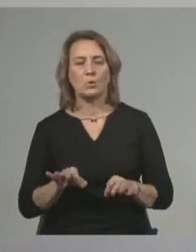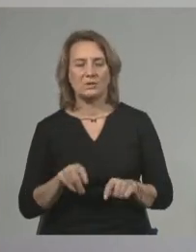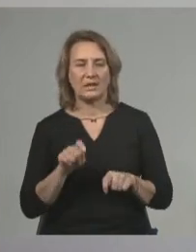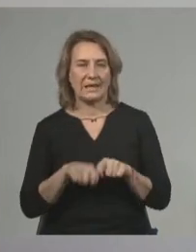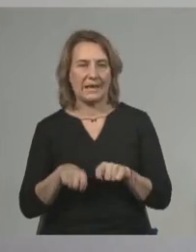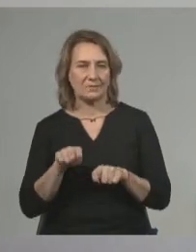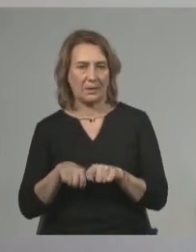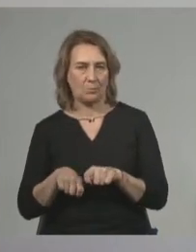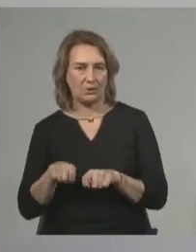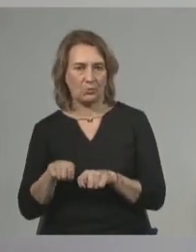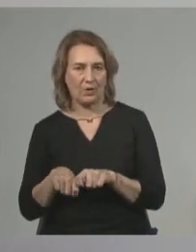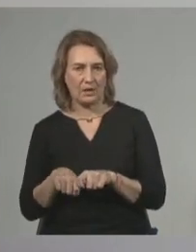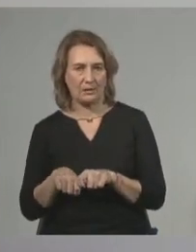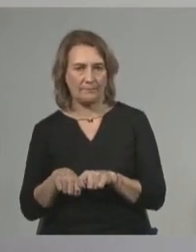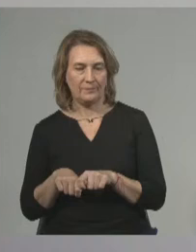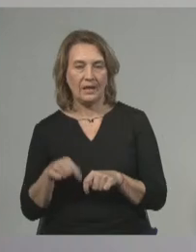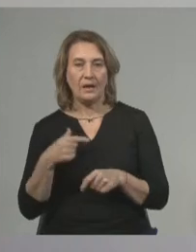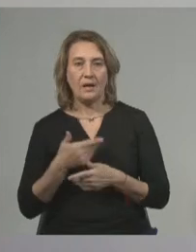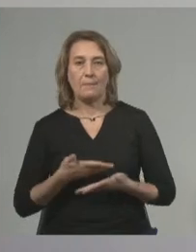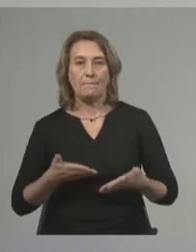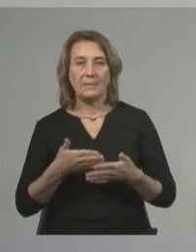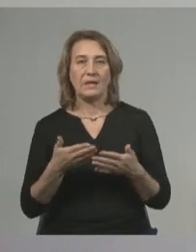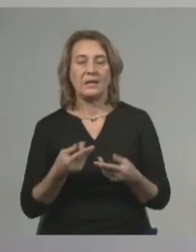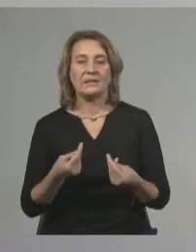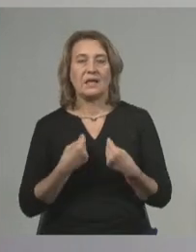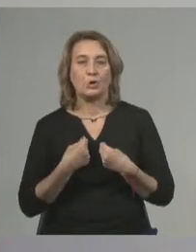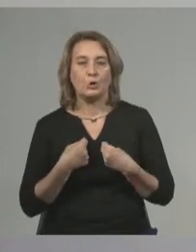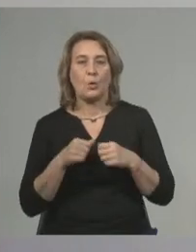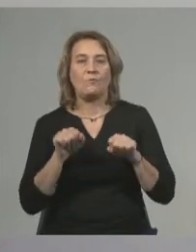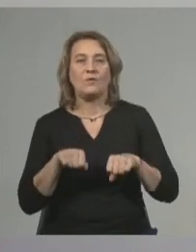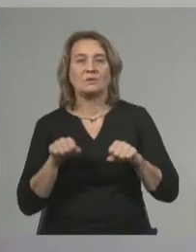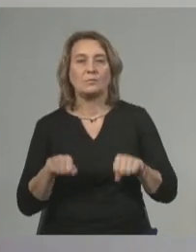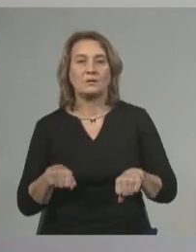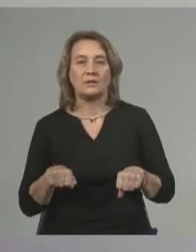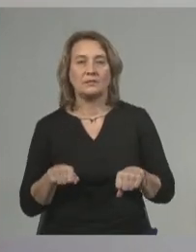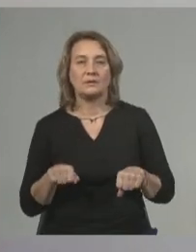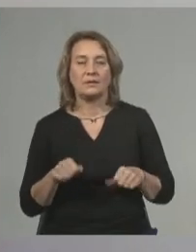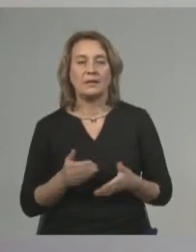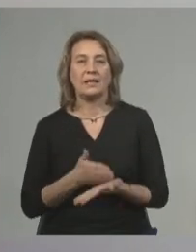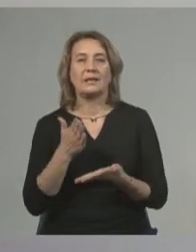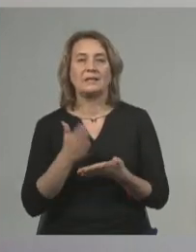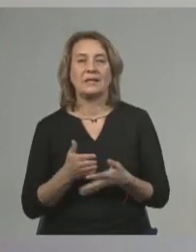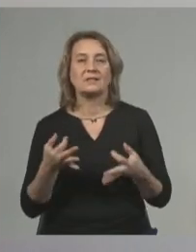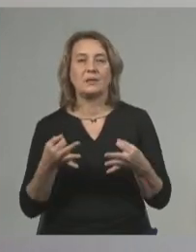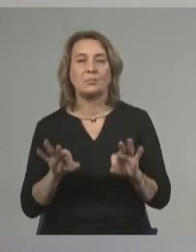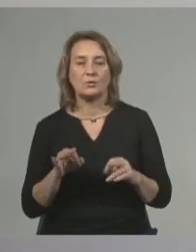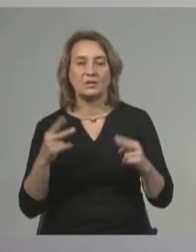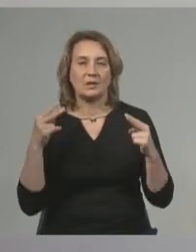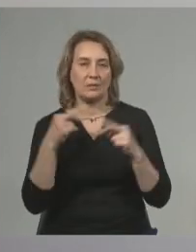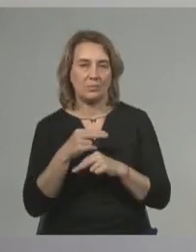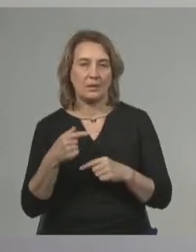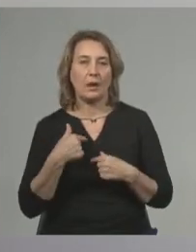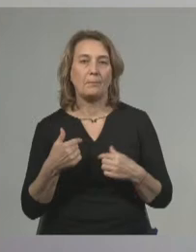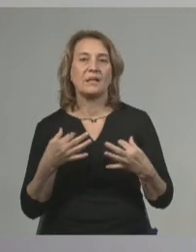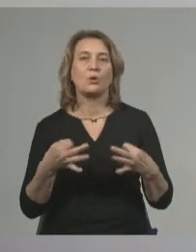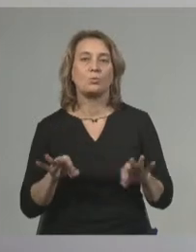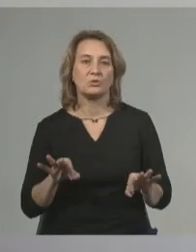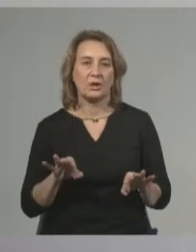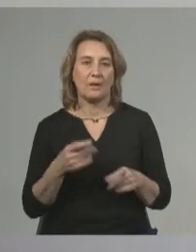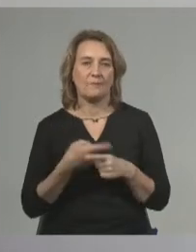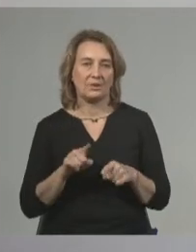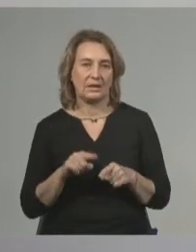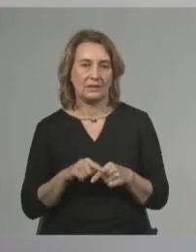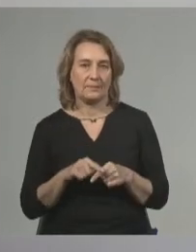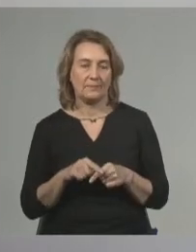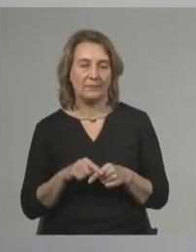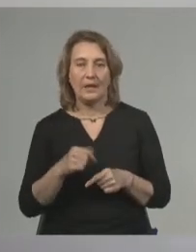that margin for error but we have a very clear vision of where we're going so that's that for us that's the key okay thank you michael can you